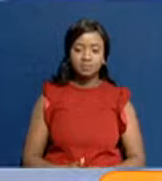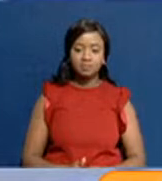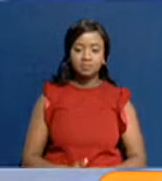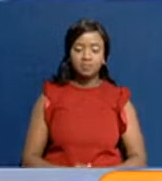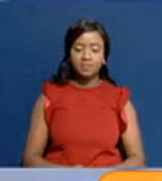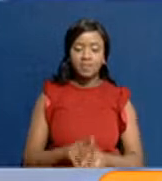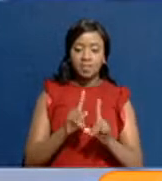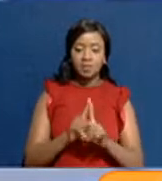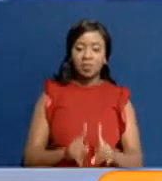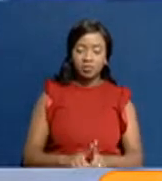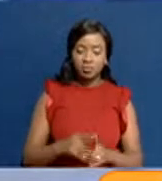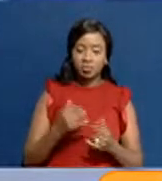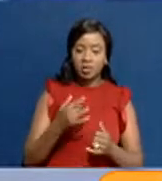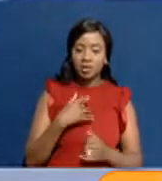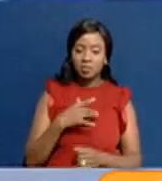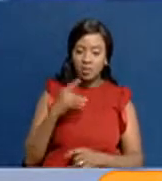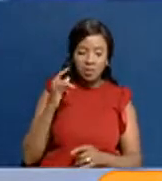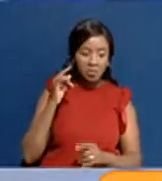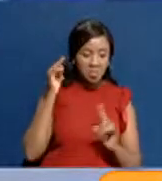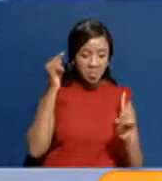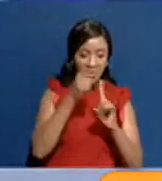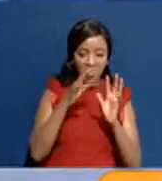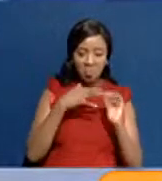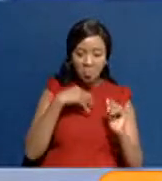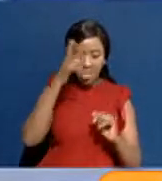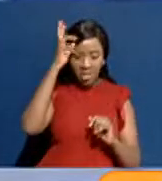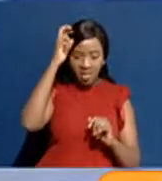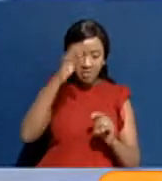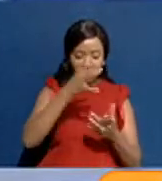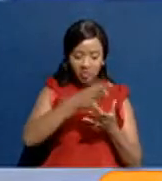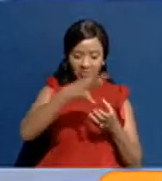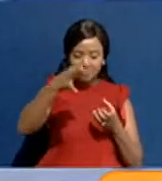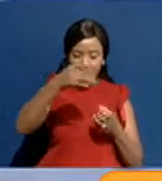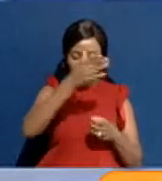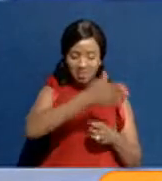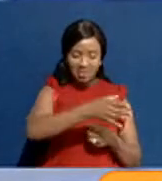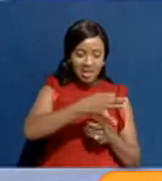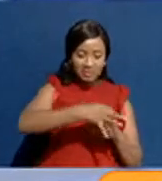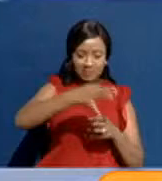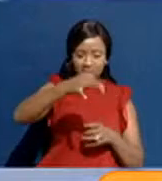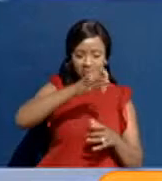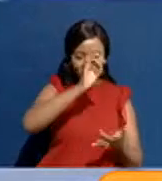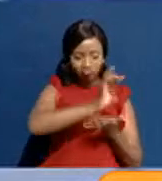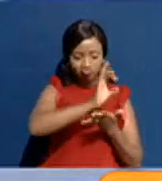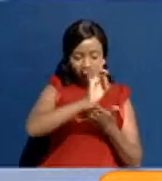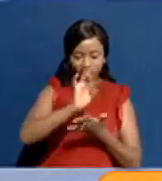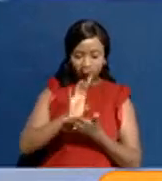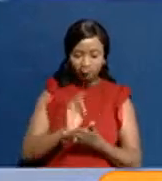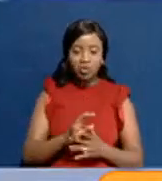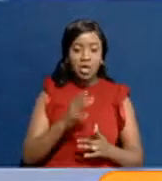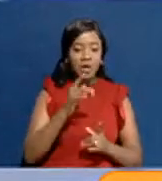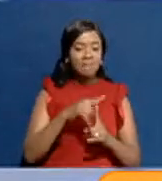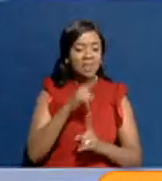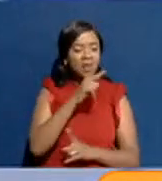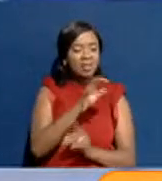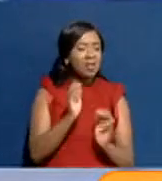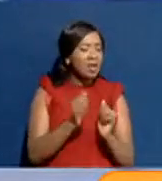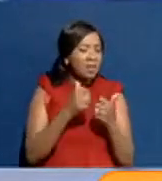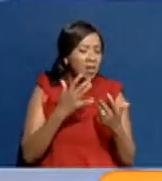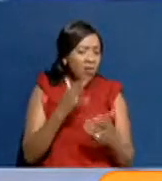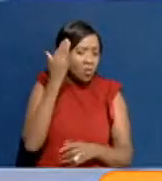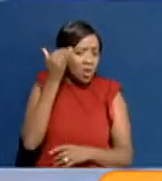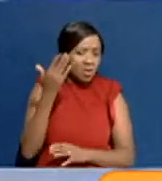for the evil spirits within KEMSA. I'm just concerned, will this happen? Because remember, once upon a time, like you said, there